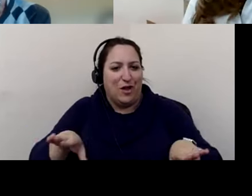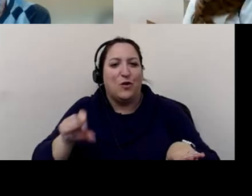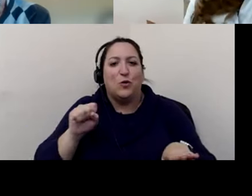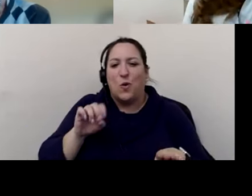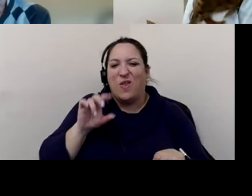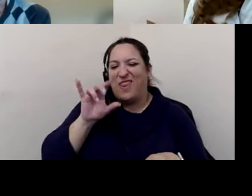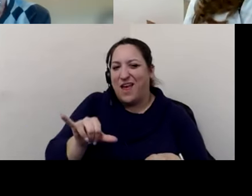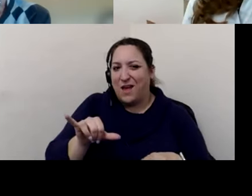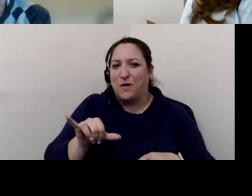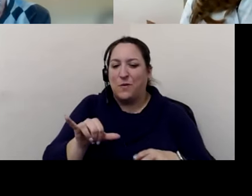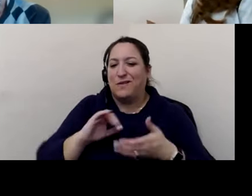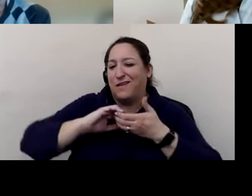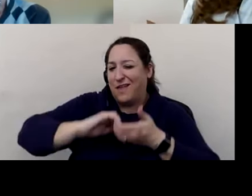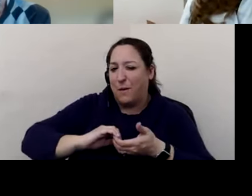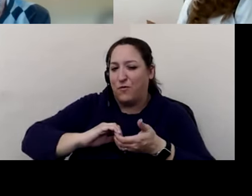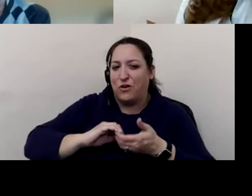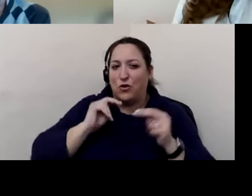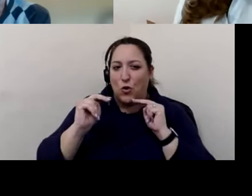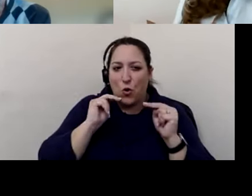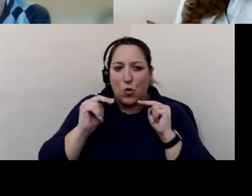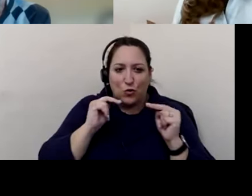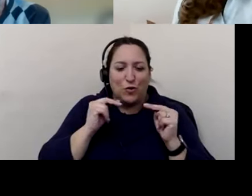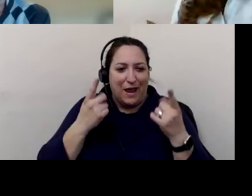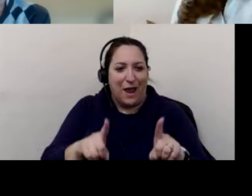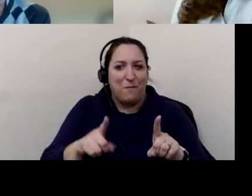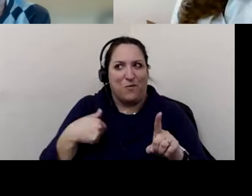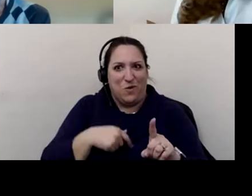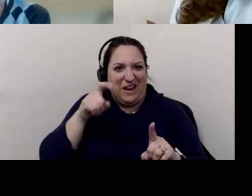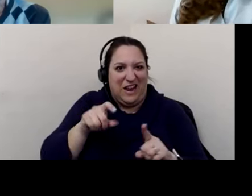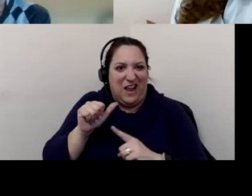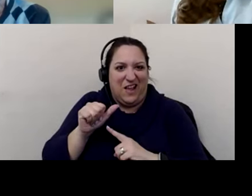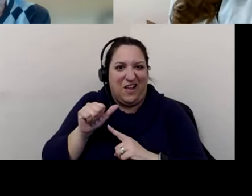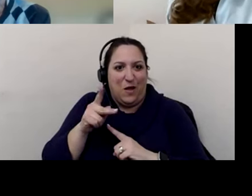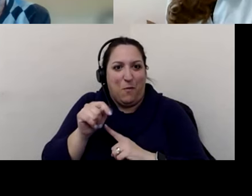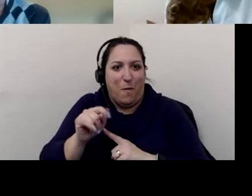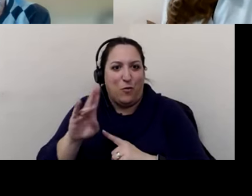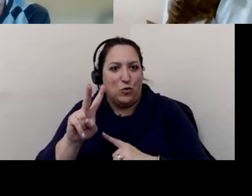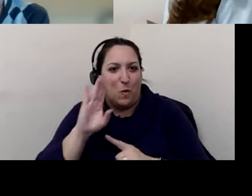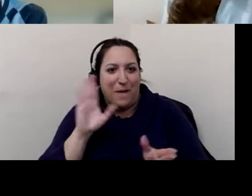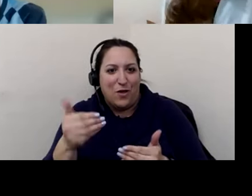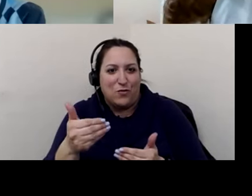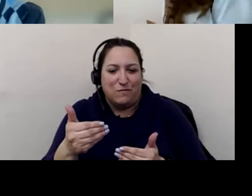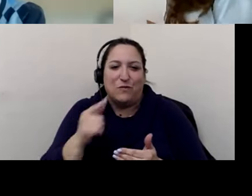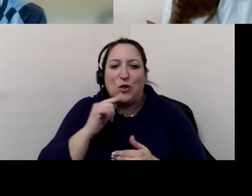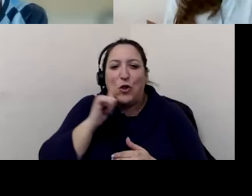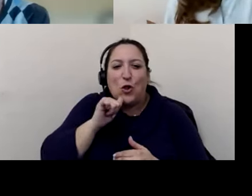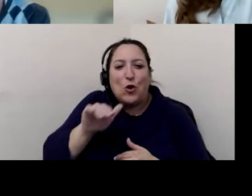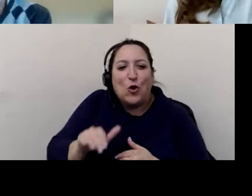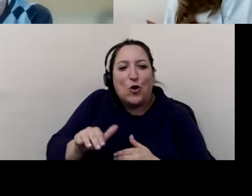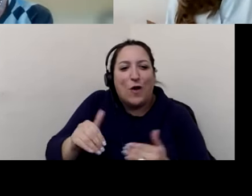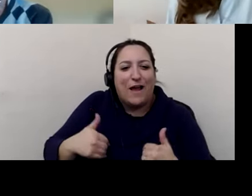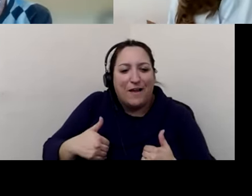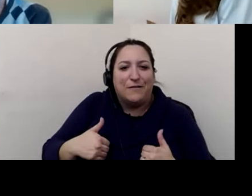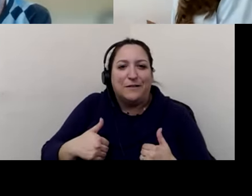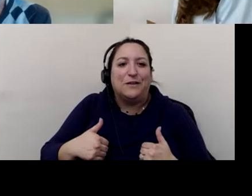one of those collaborations and negotiations came up, because we needed an apartment that had two bedrooms because it was a little girl. And, you